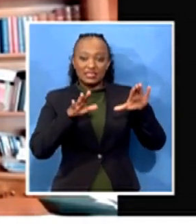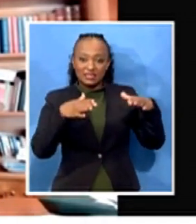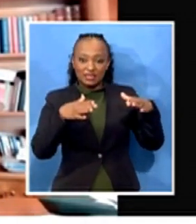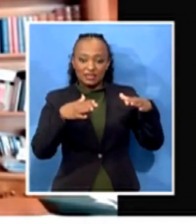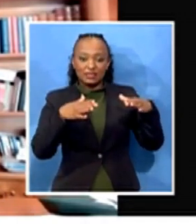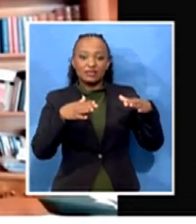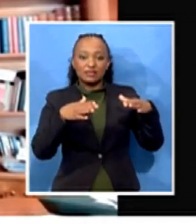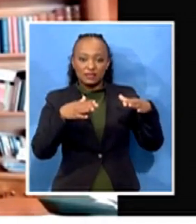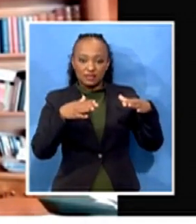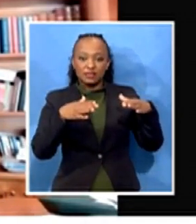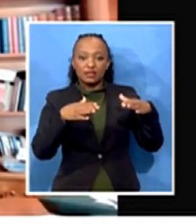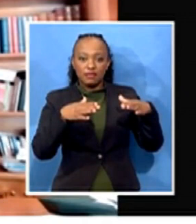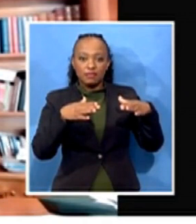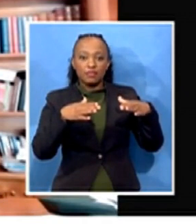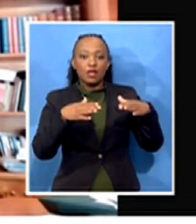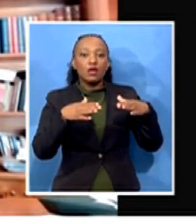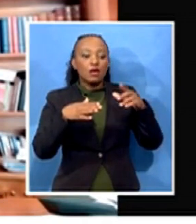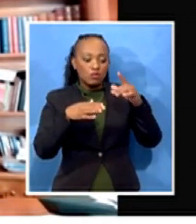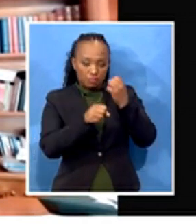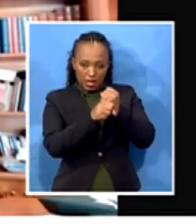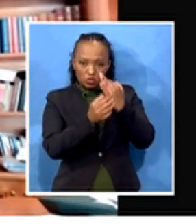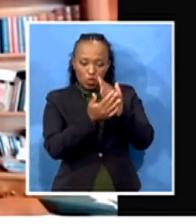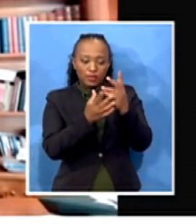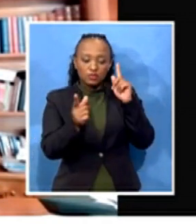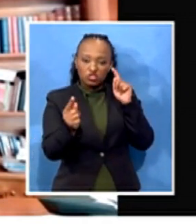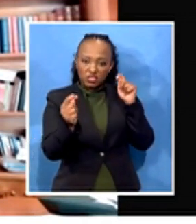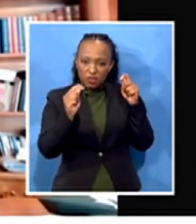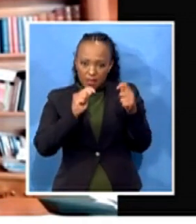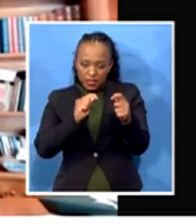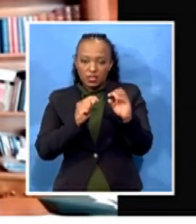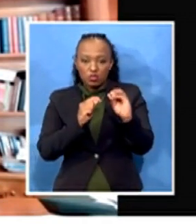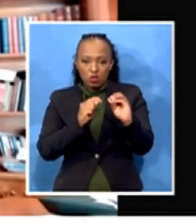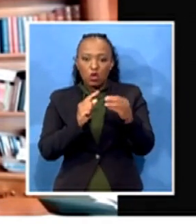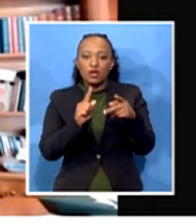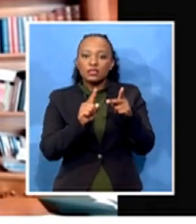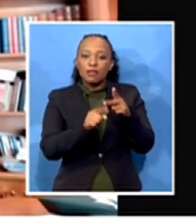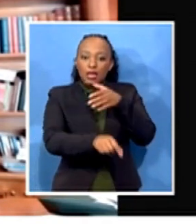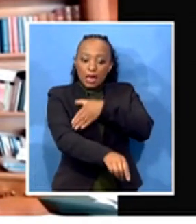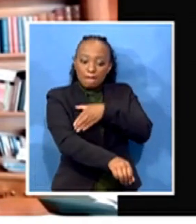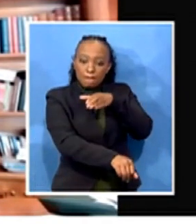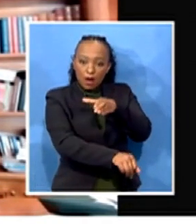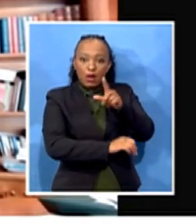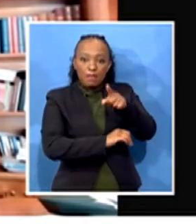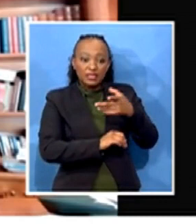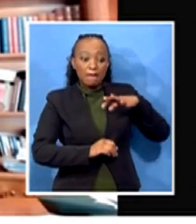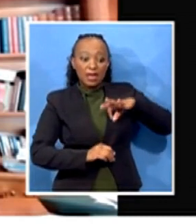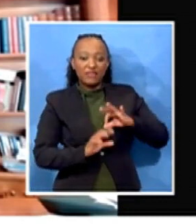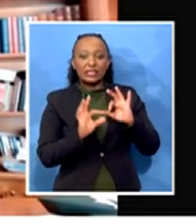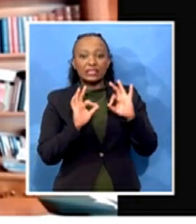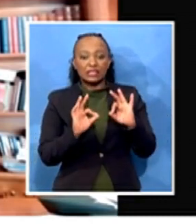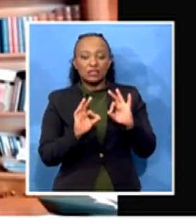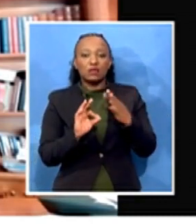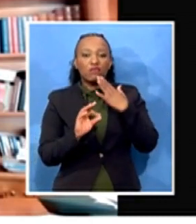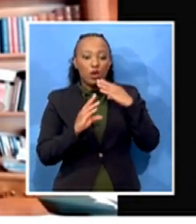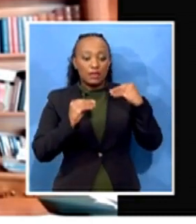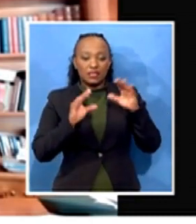and empowerment with real benefits to the businesses that are involved. High barriers to entry,